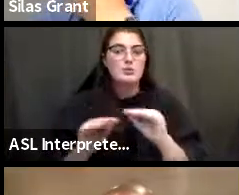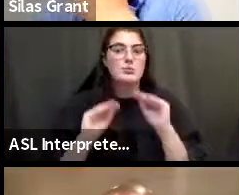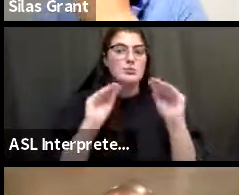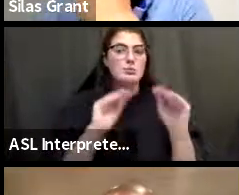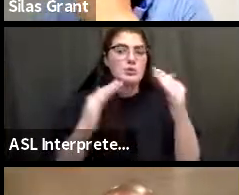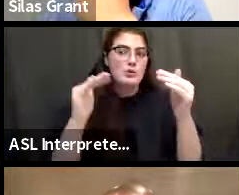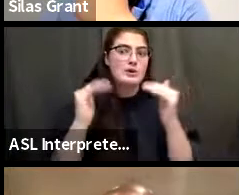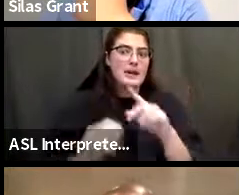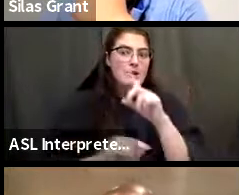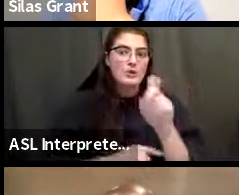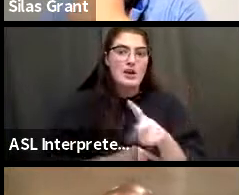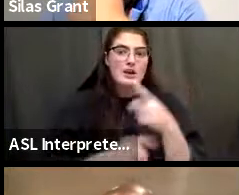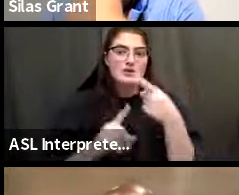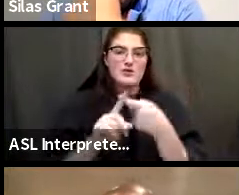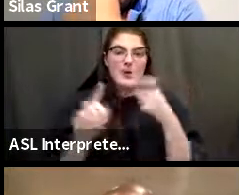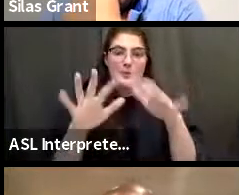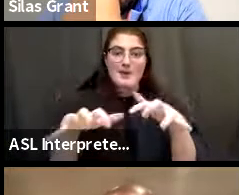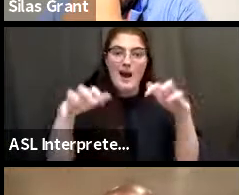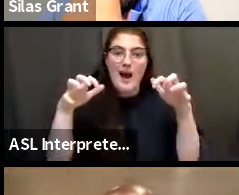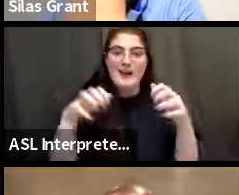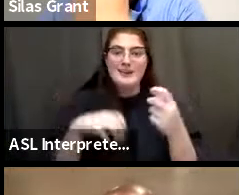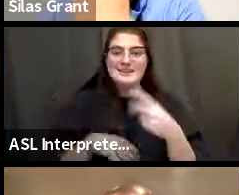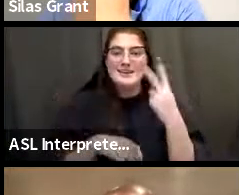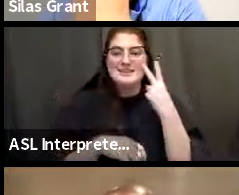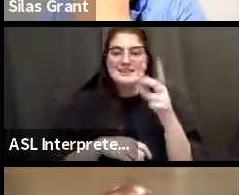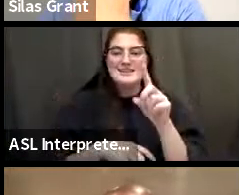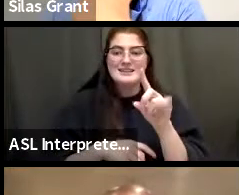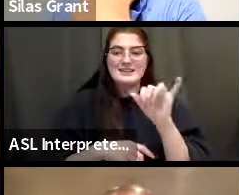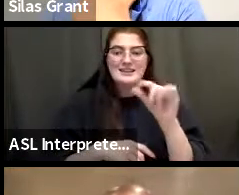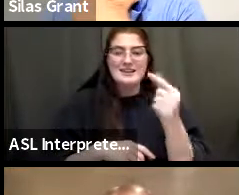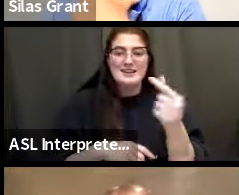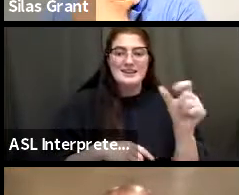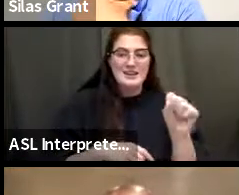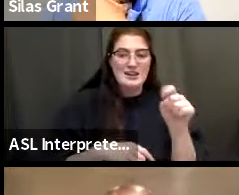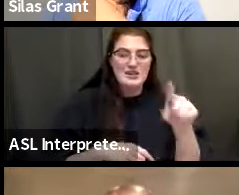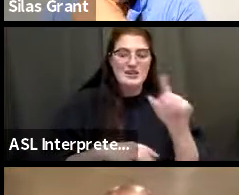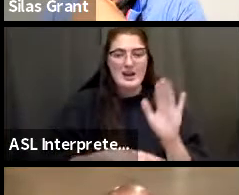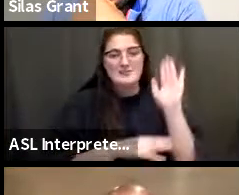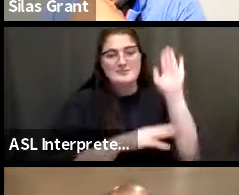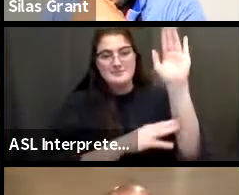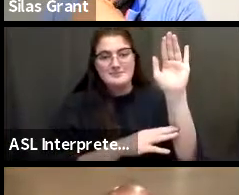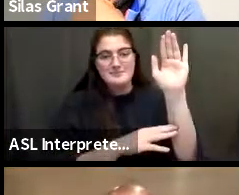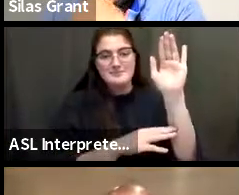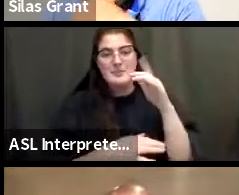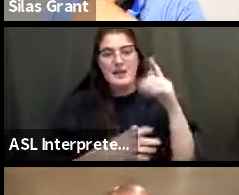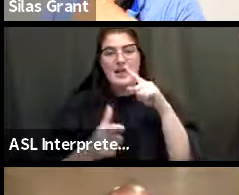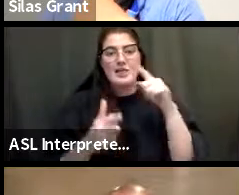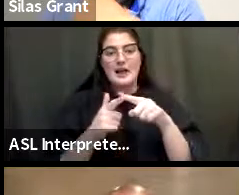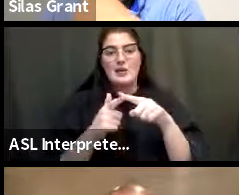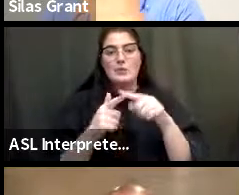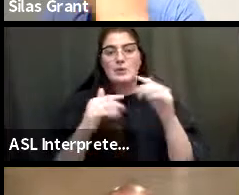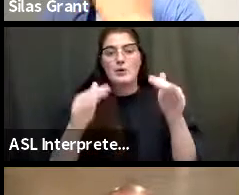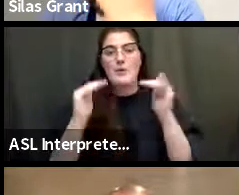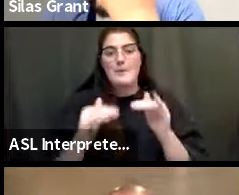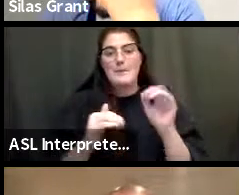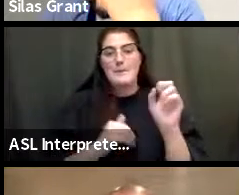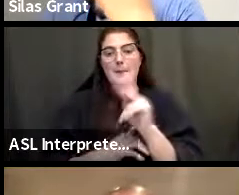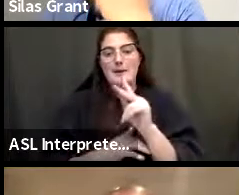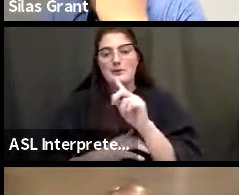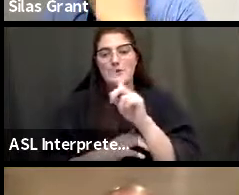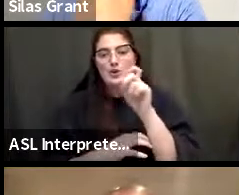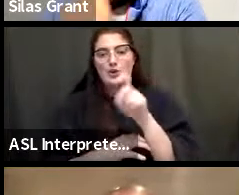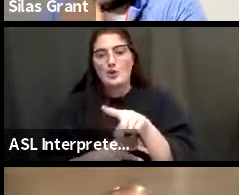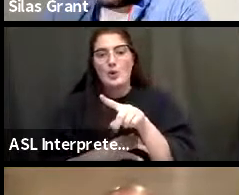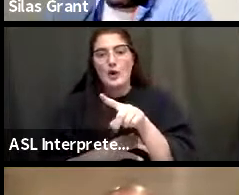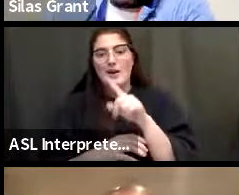next question from the audience. I do see Miss Diggs has her hand raised. Then we'll move back to some of the Q&A questions, and then I'll have